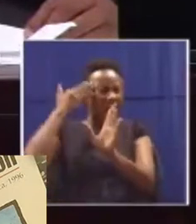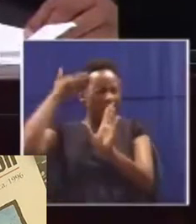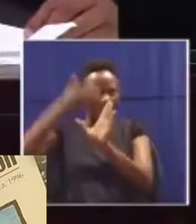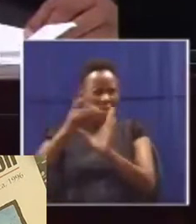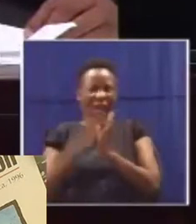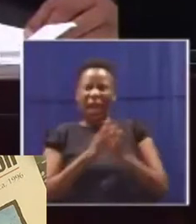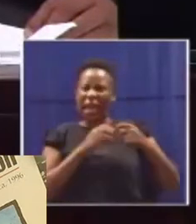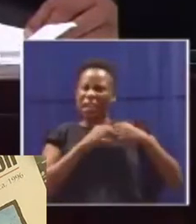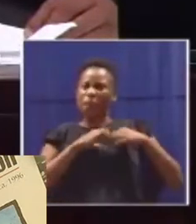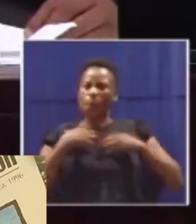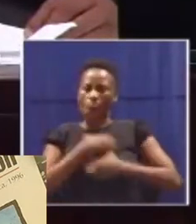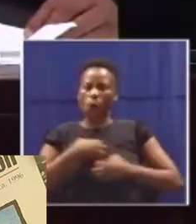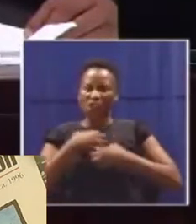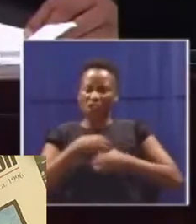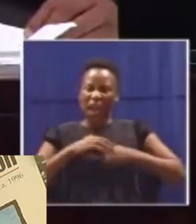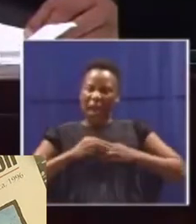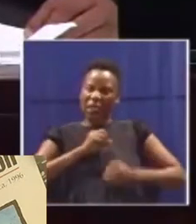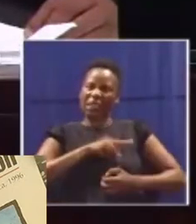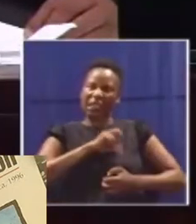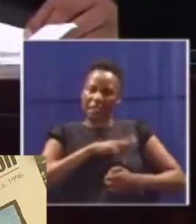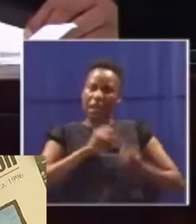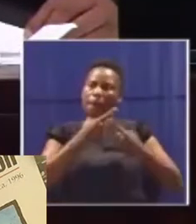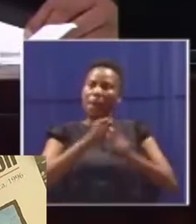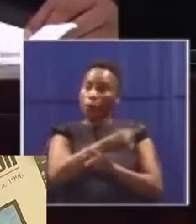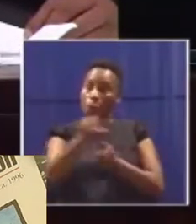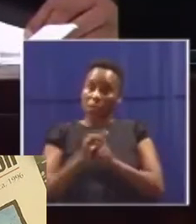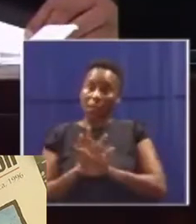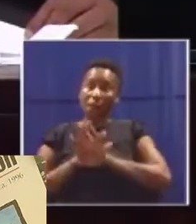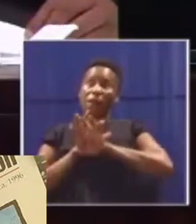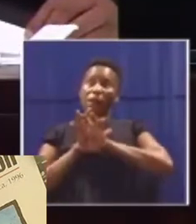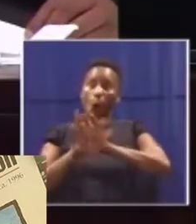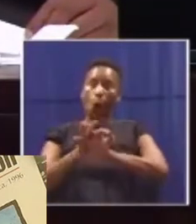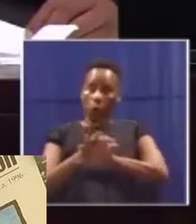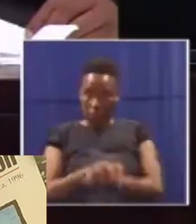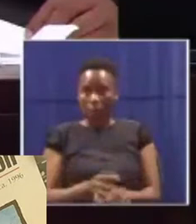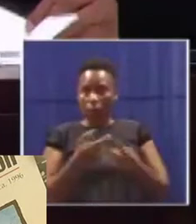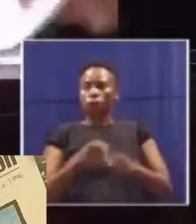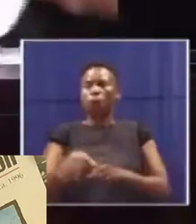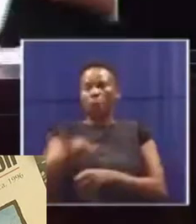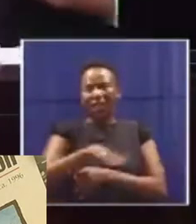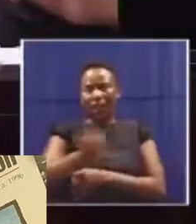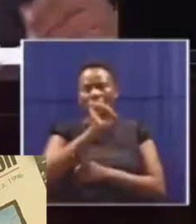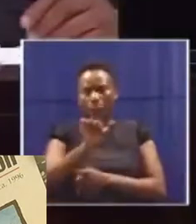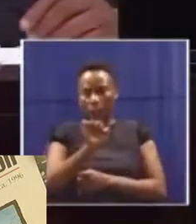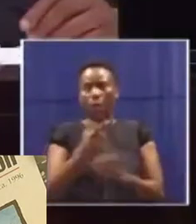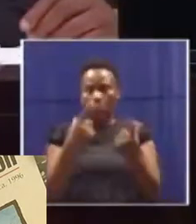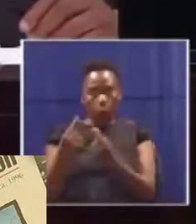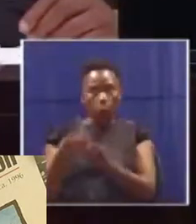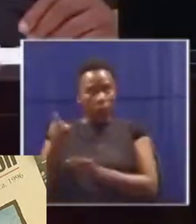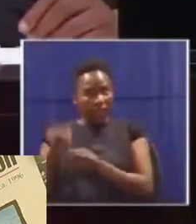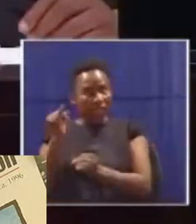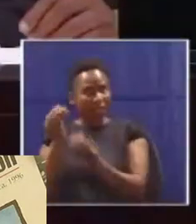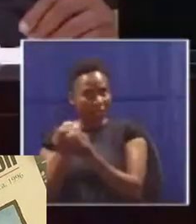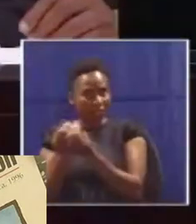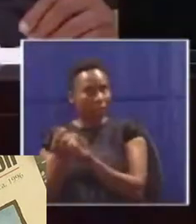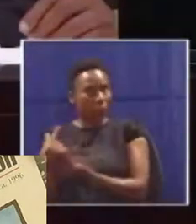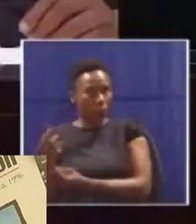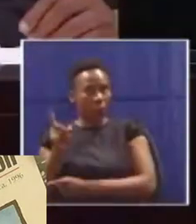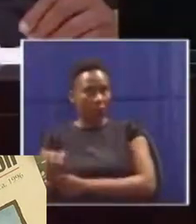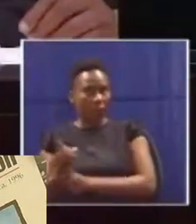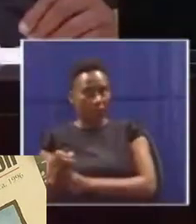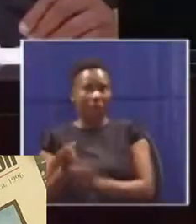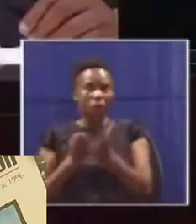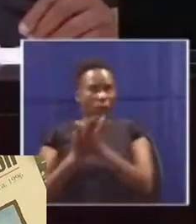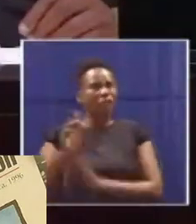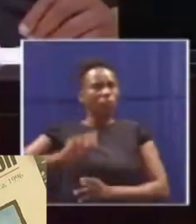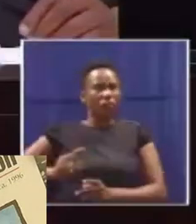scarring of those who are forced by circumstance beyond their control into the nets of pimps and madams. The rights of